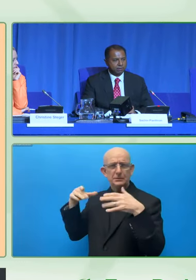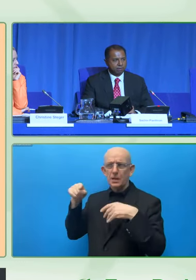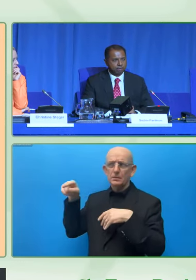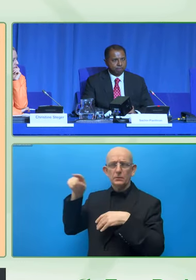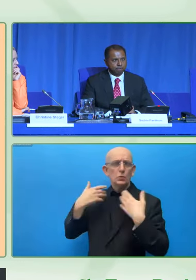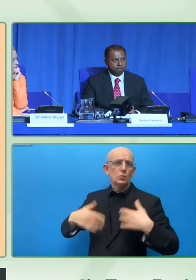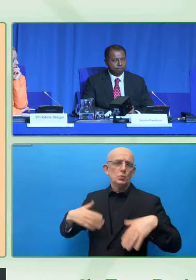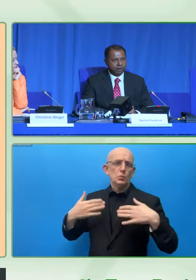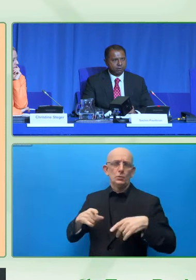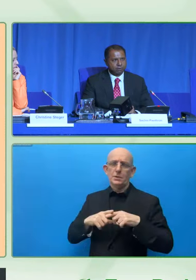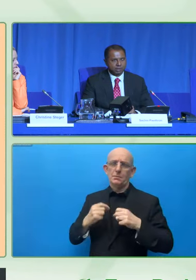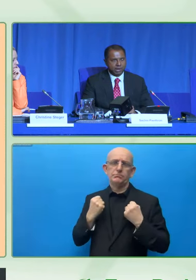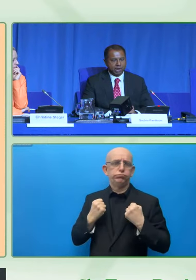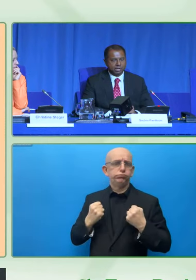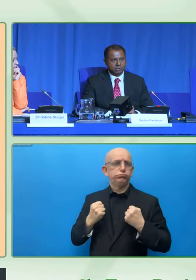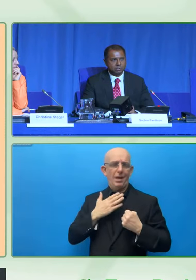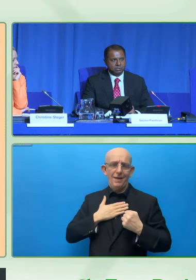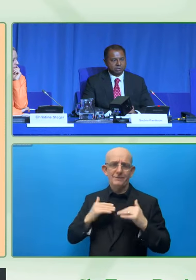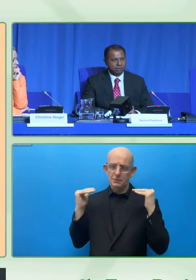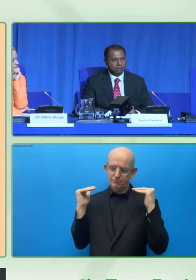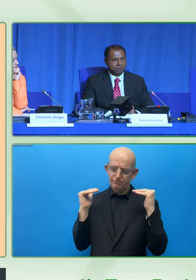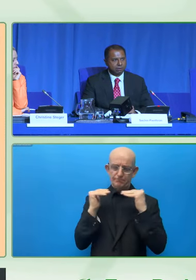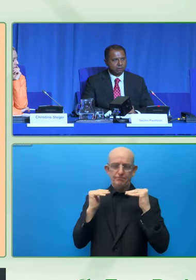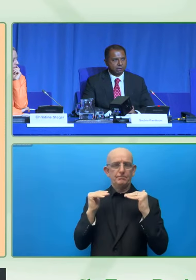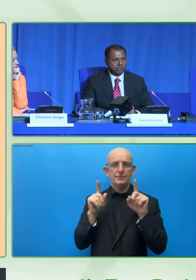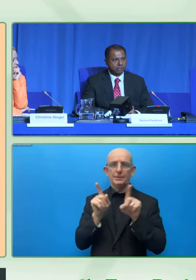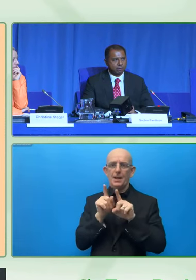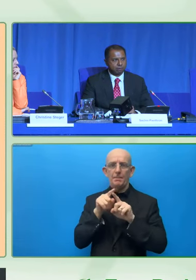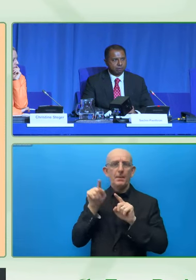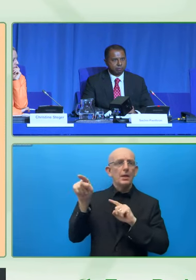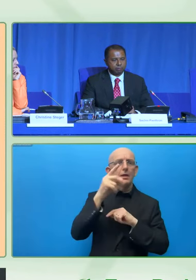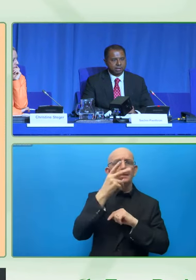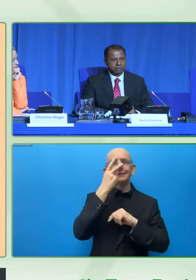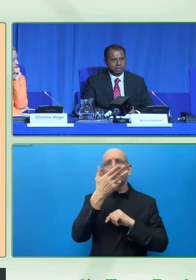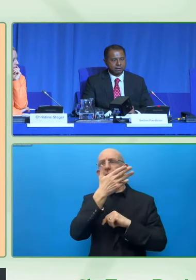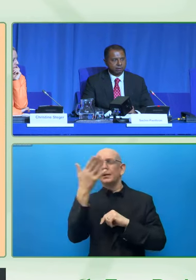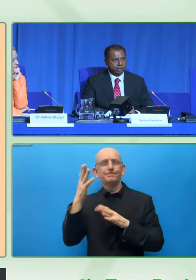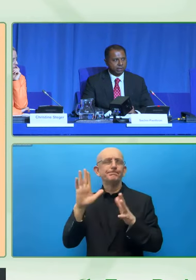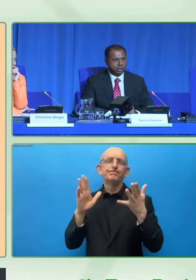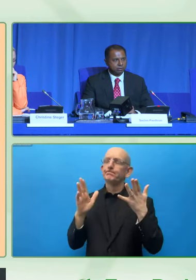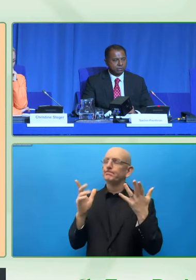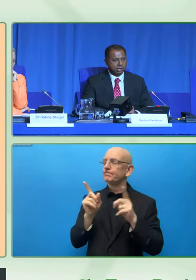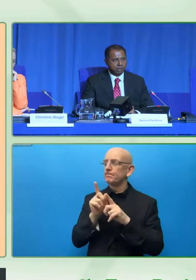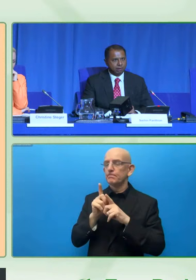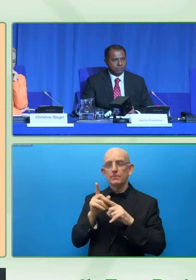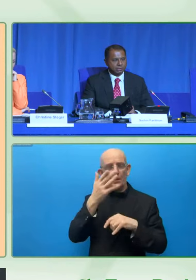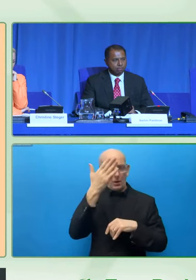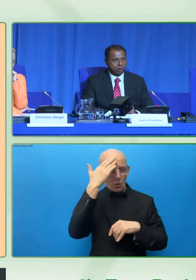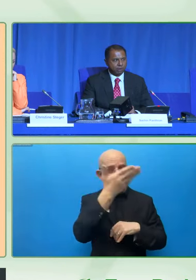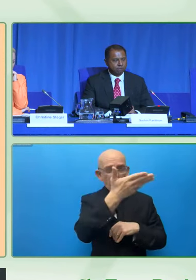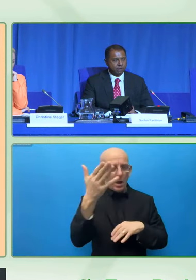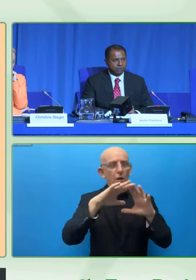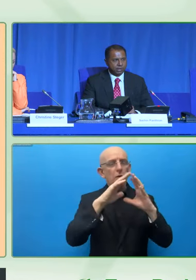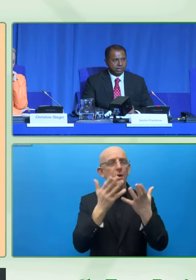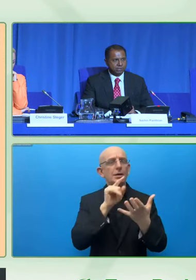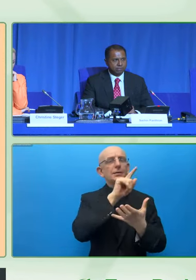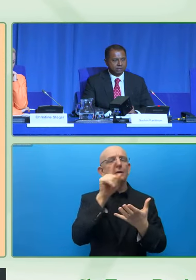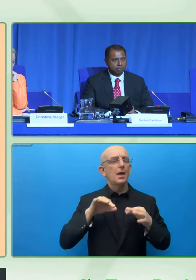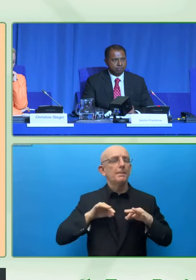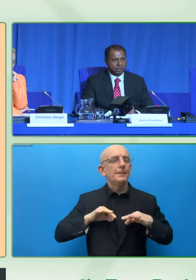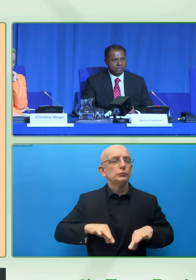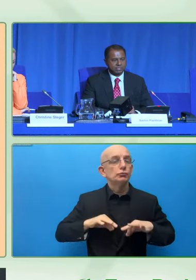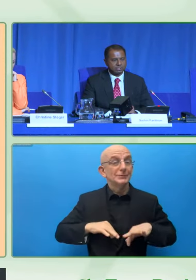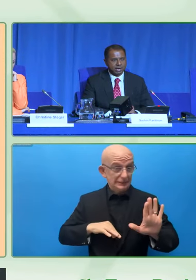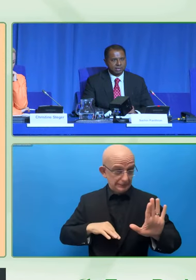independent federal agency that's directly under the White House. It's a small federal